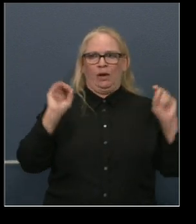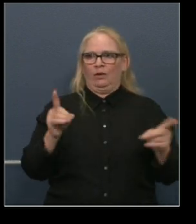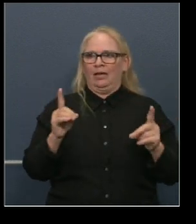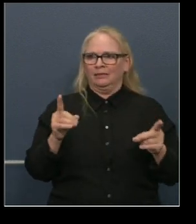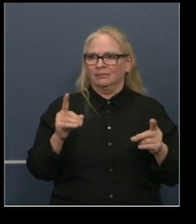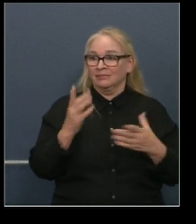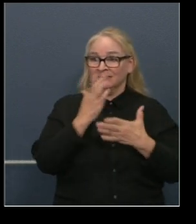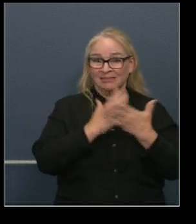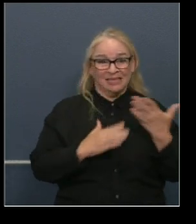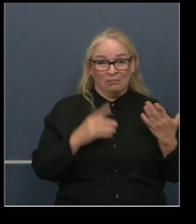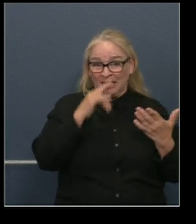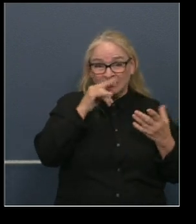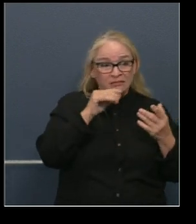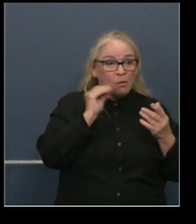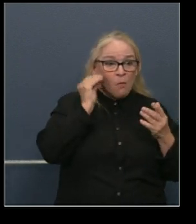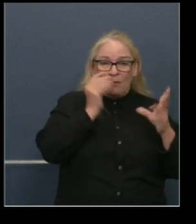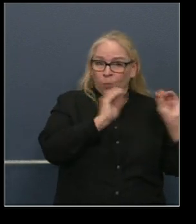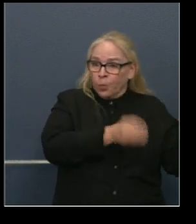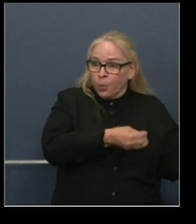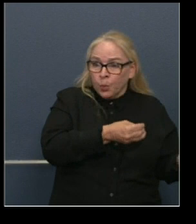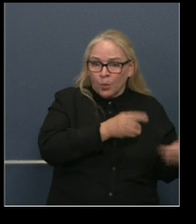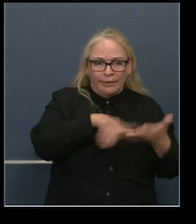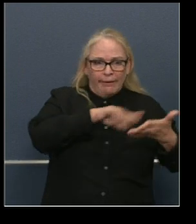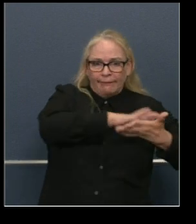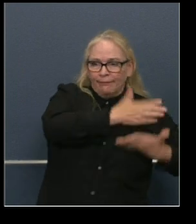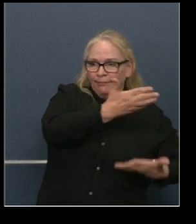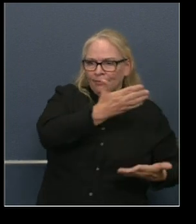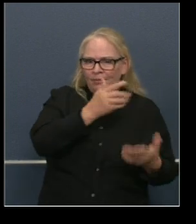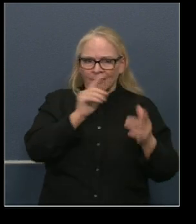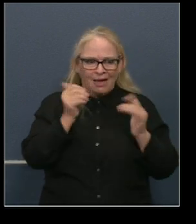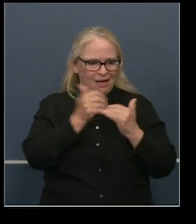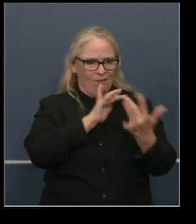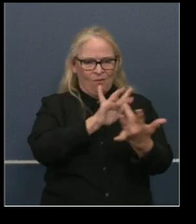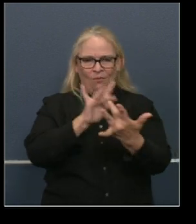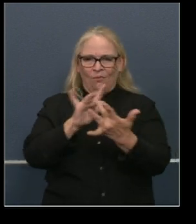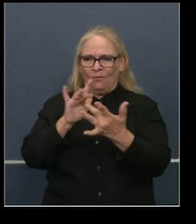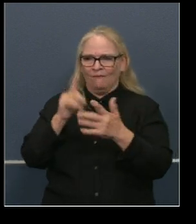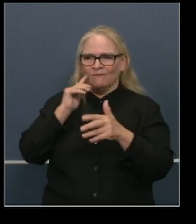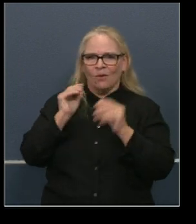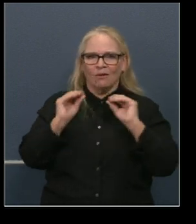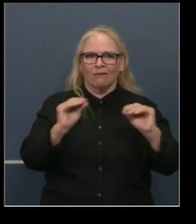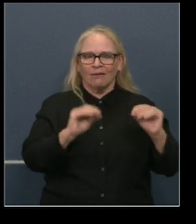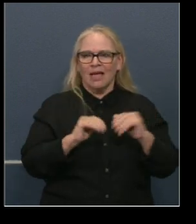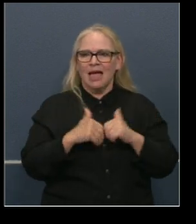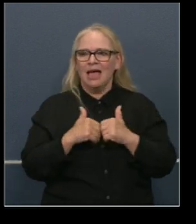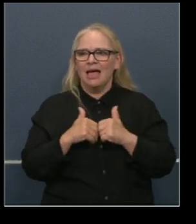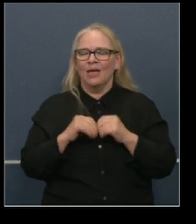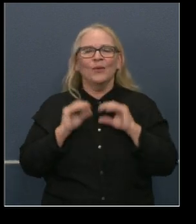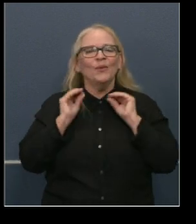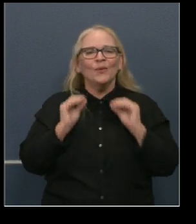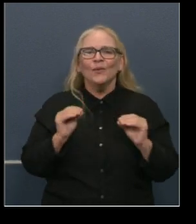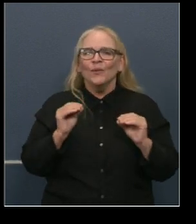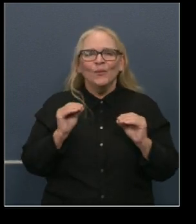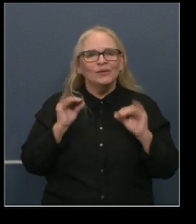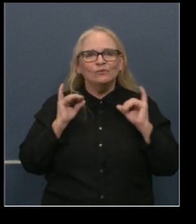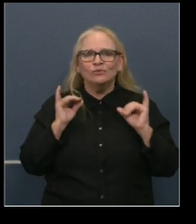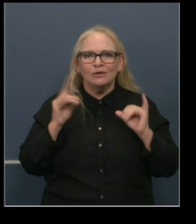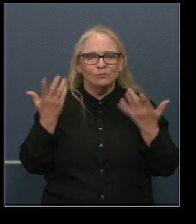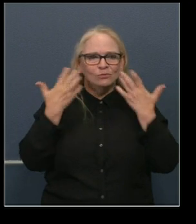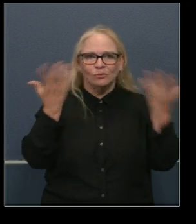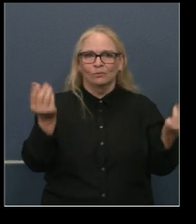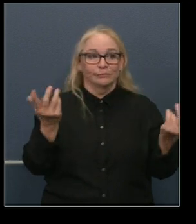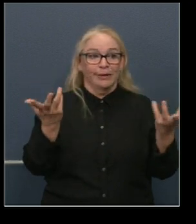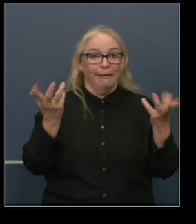really be in touch with kids one-on-one. That synchronous instruction is now required. So we're much